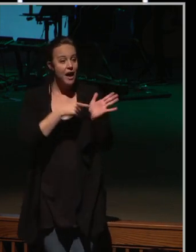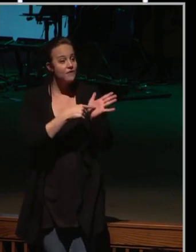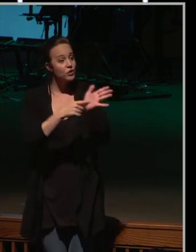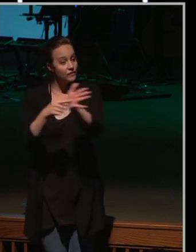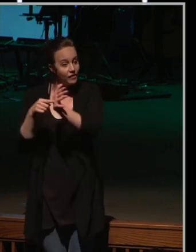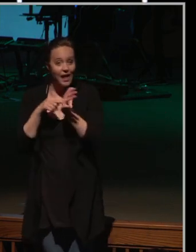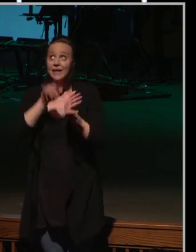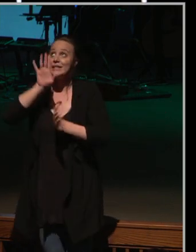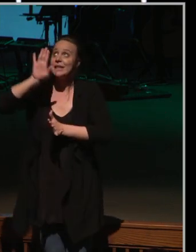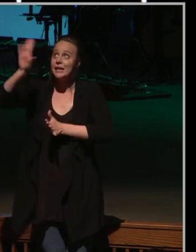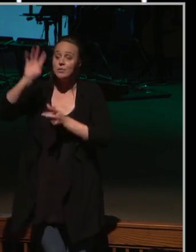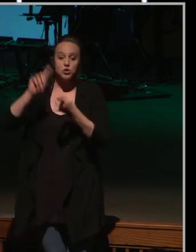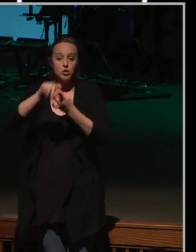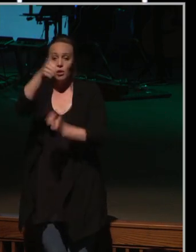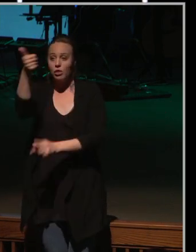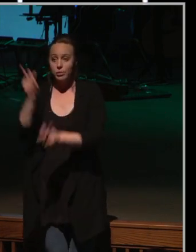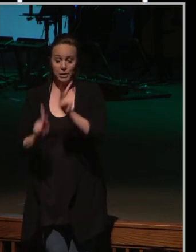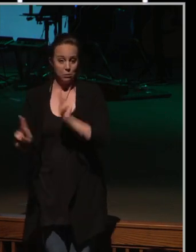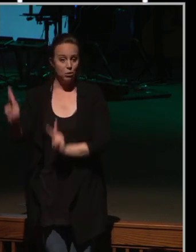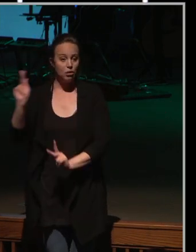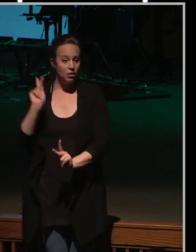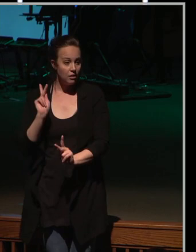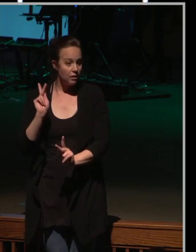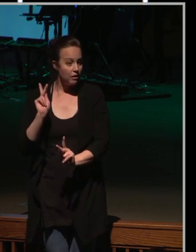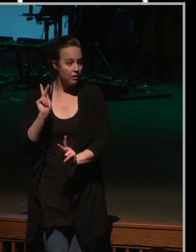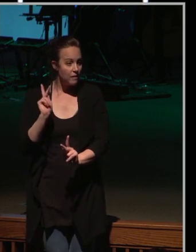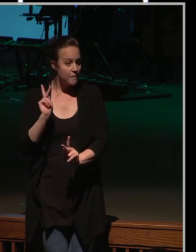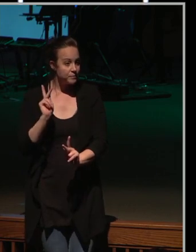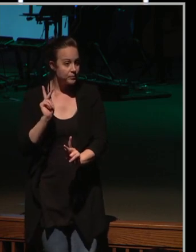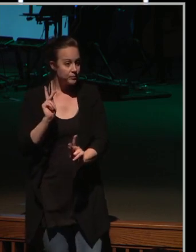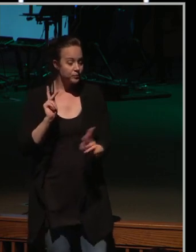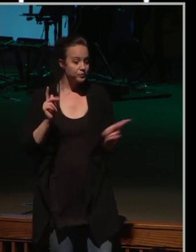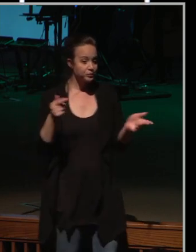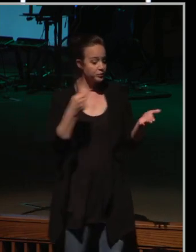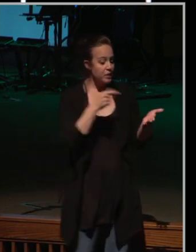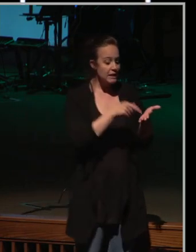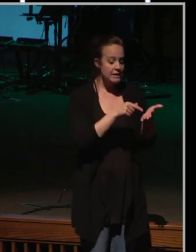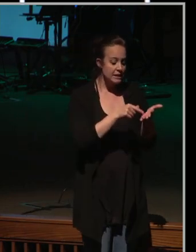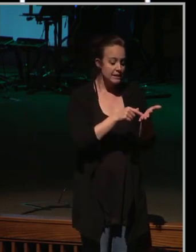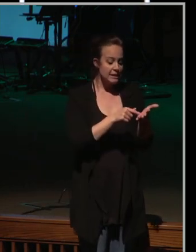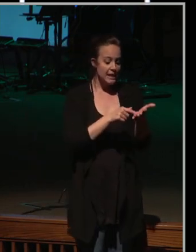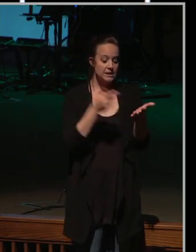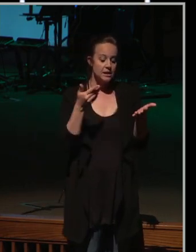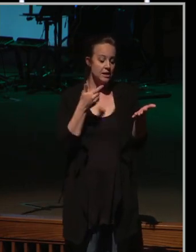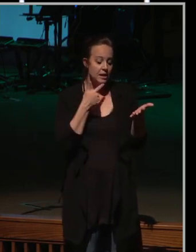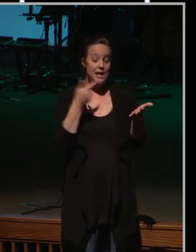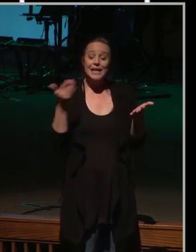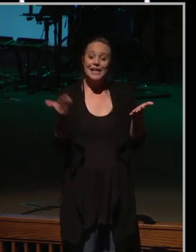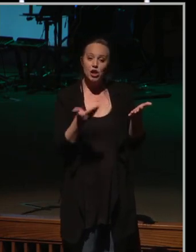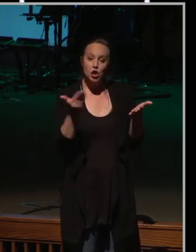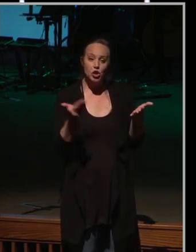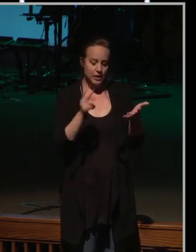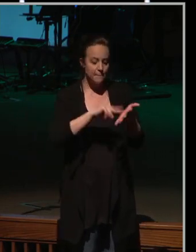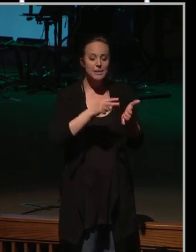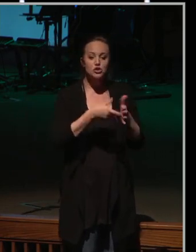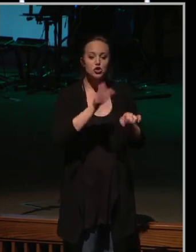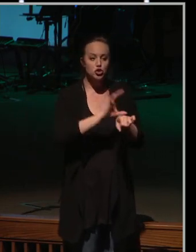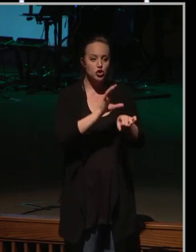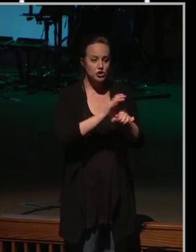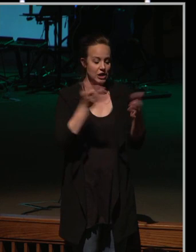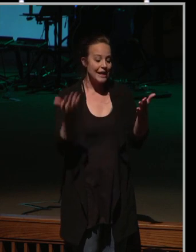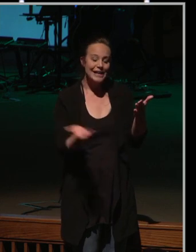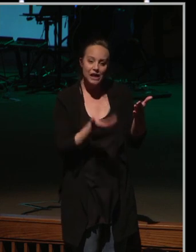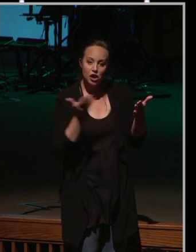In verse 11, he says, here, and he's talking about the church, the body of Christ, here, there is not